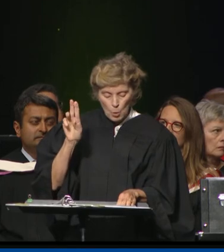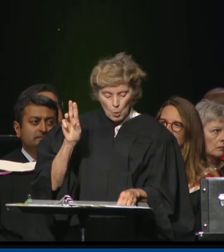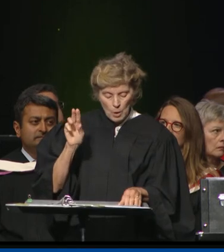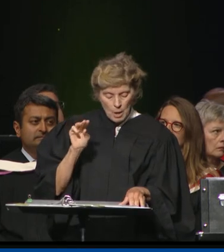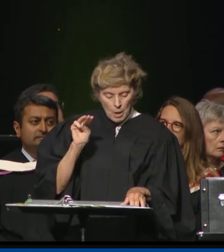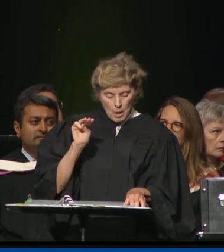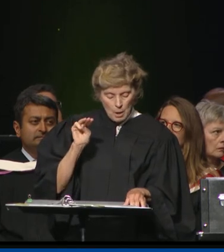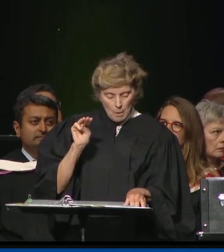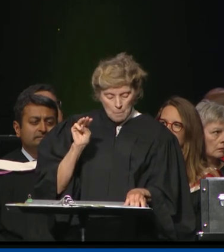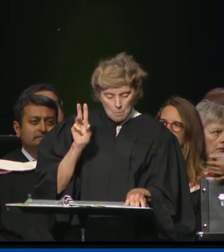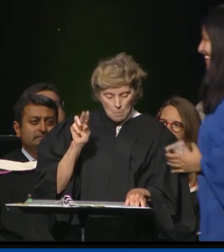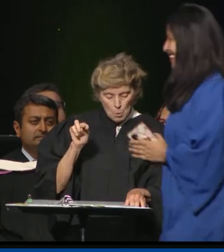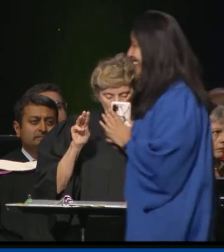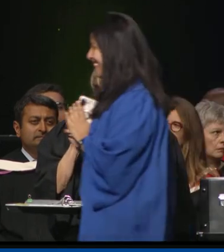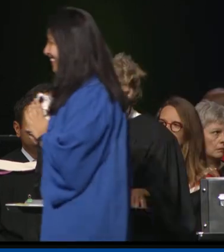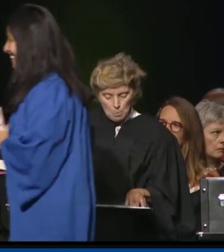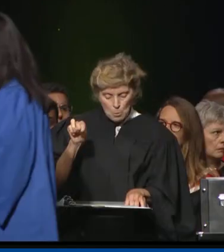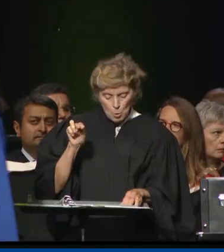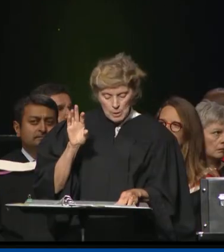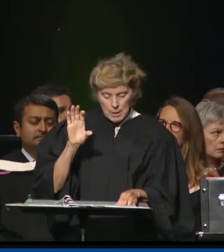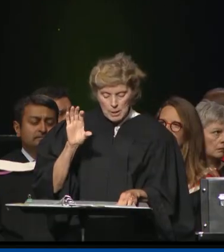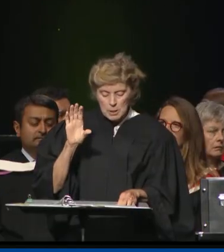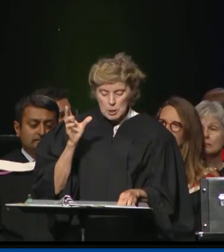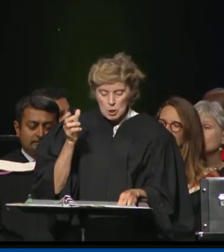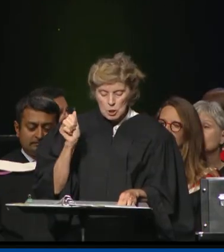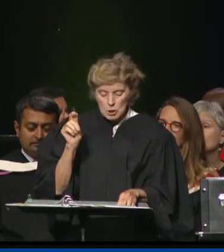Moonmoon Chatterjee.